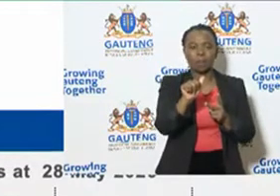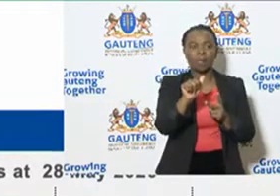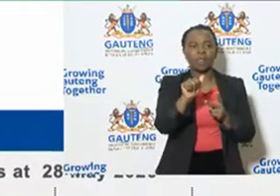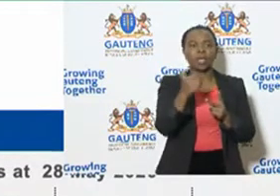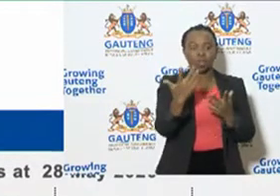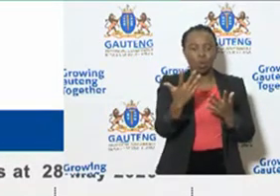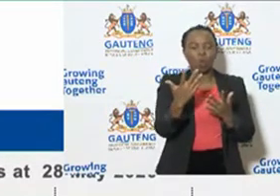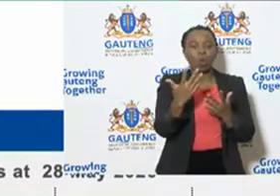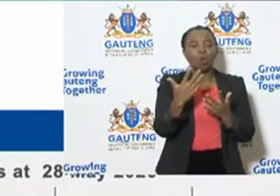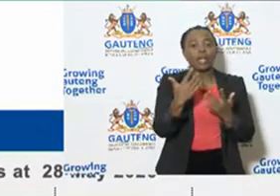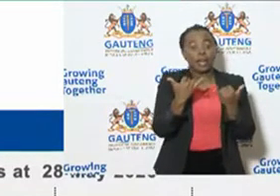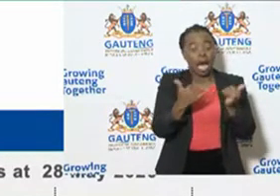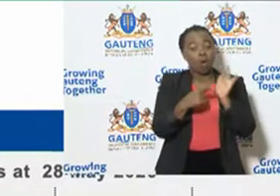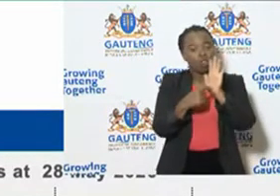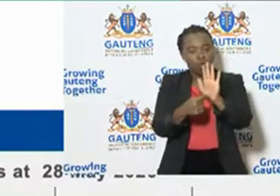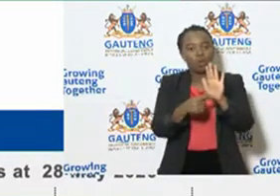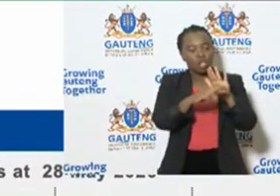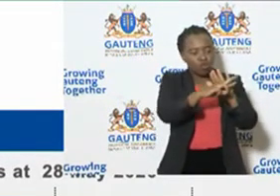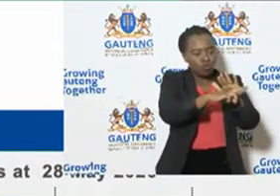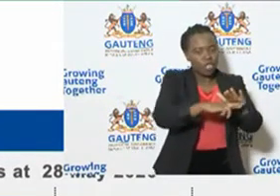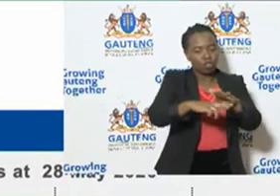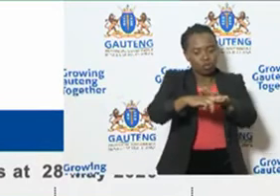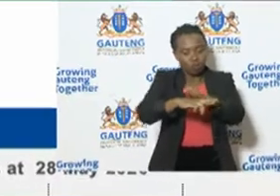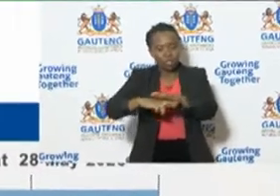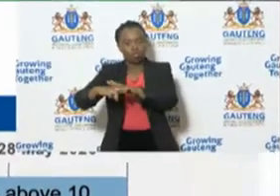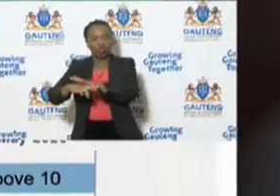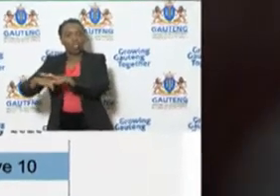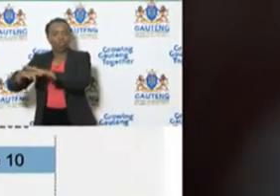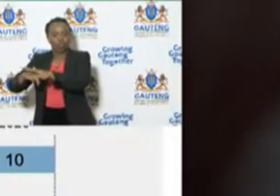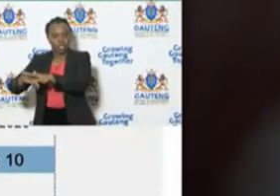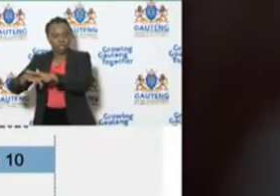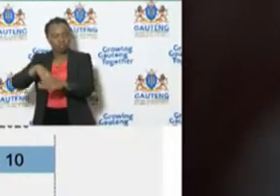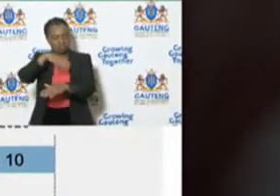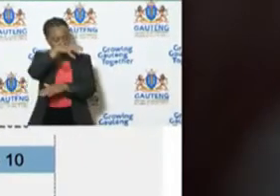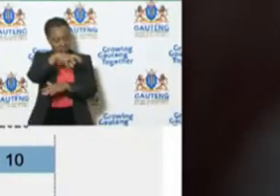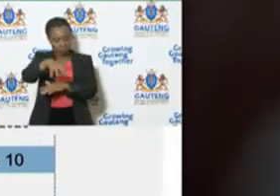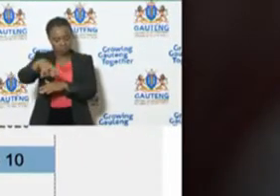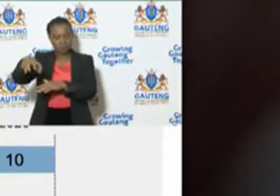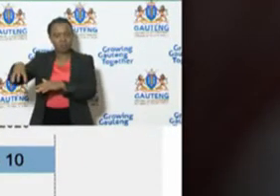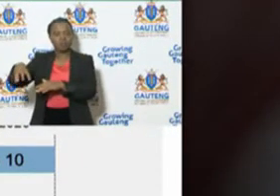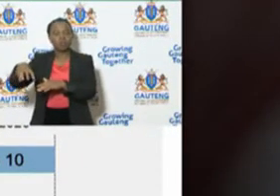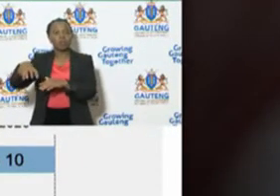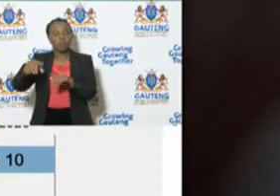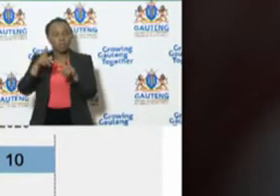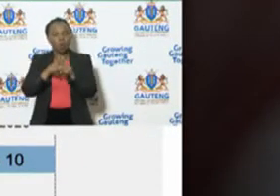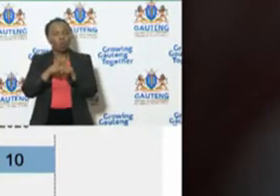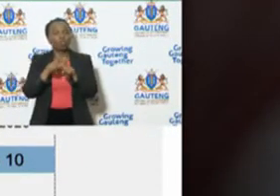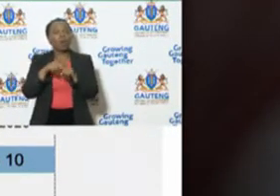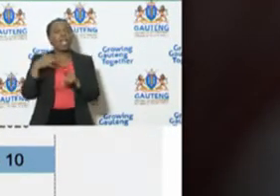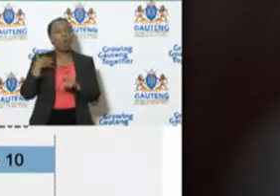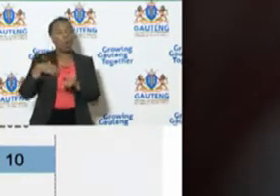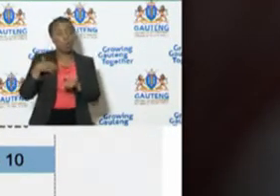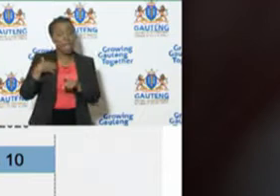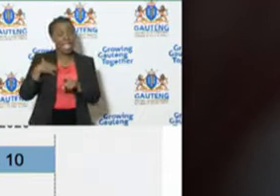So we are showing you region by region. In Johannesburg, that's a sub-district. You go to Ekurhuleni, where